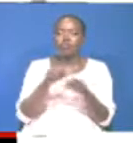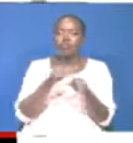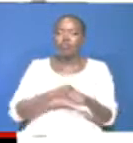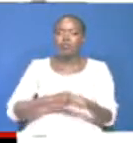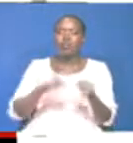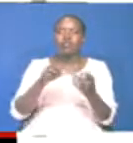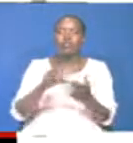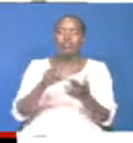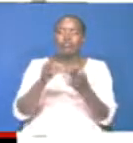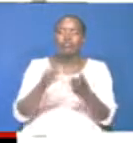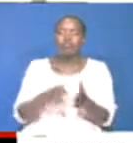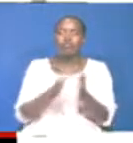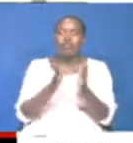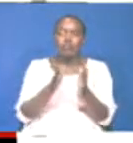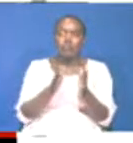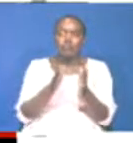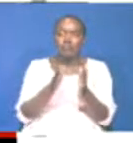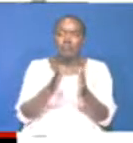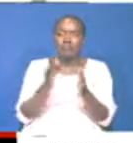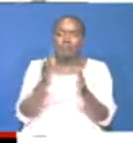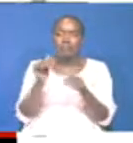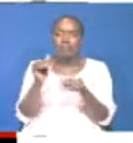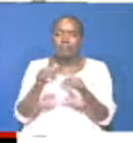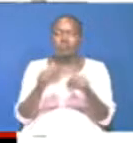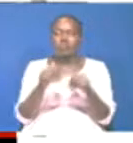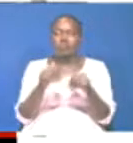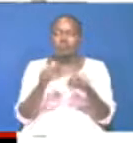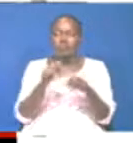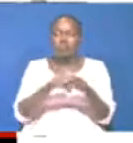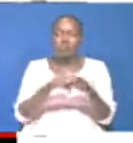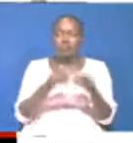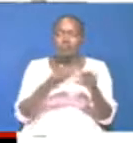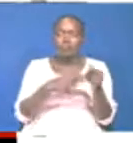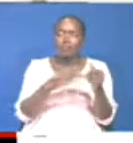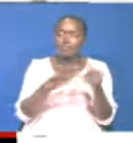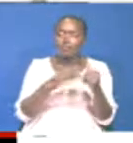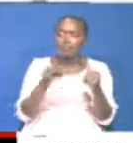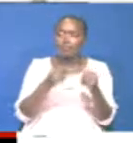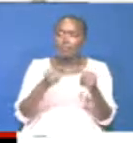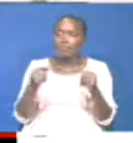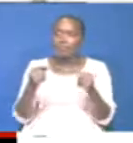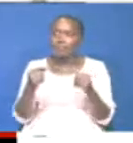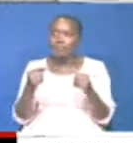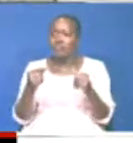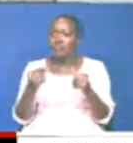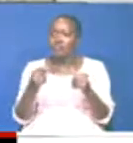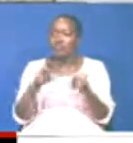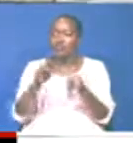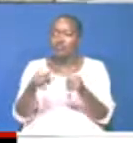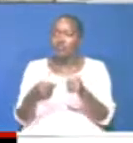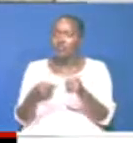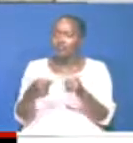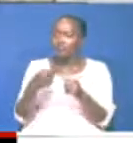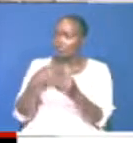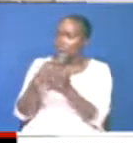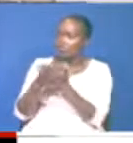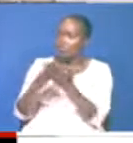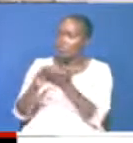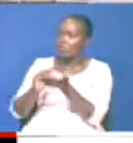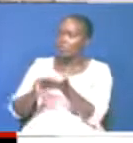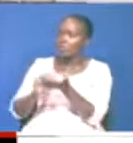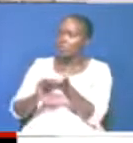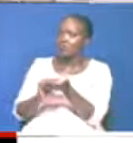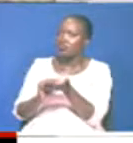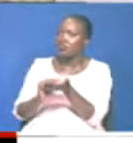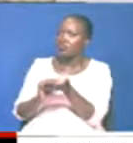super special format in the 90s till 2002. Yes, and you were part of our commentary team last year. Well, I was actually part of that commentaries. I